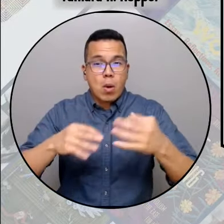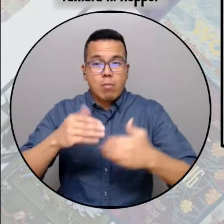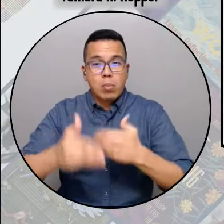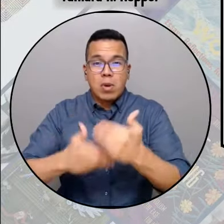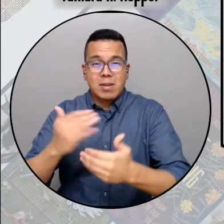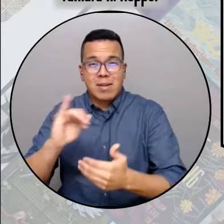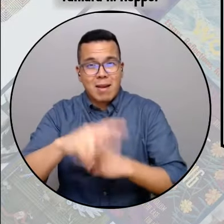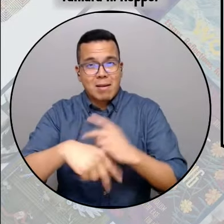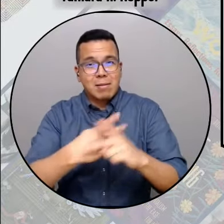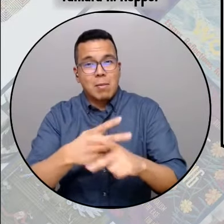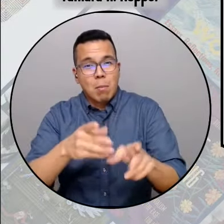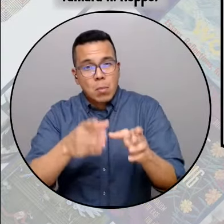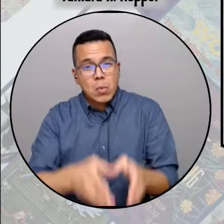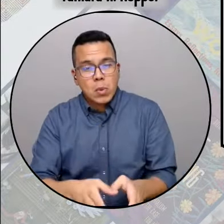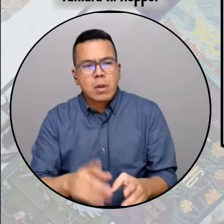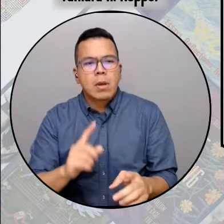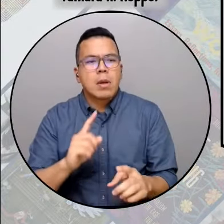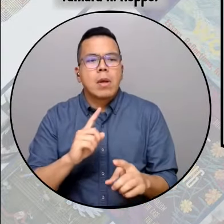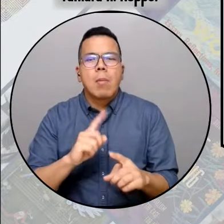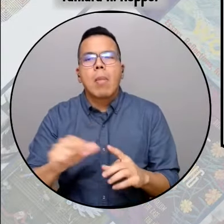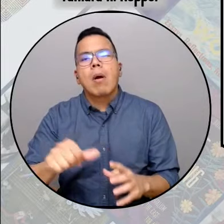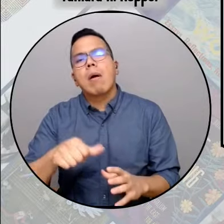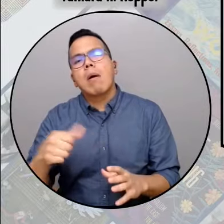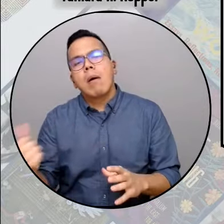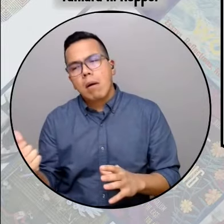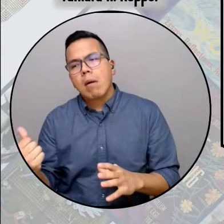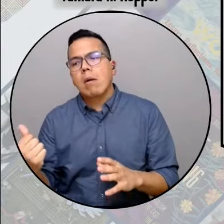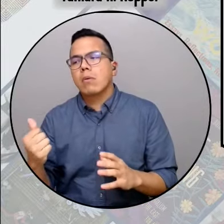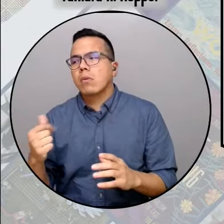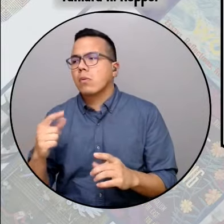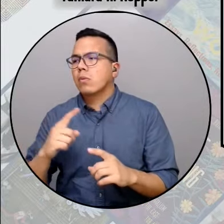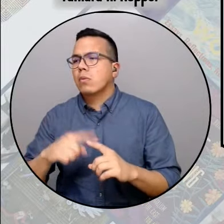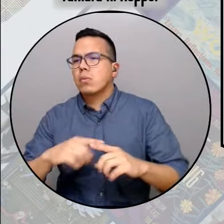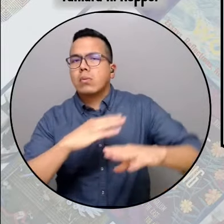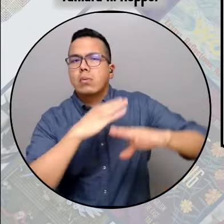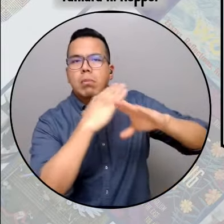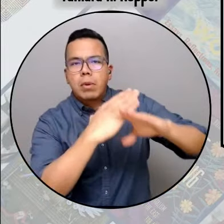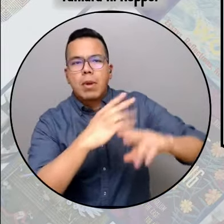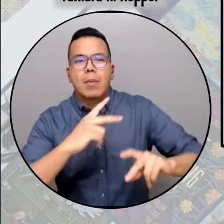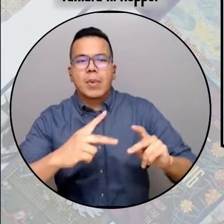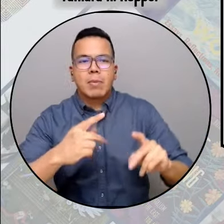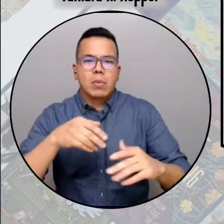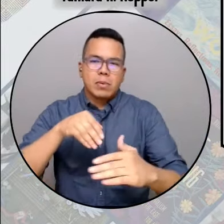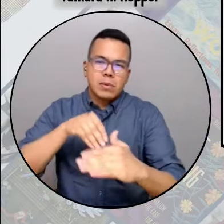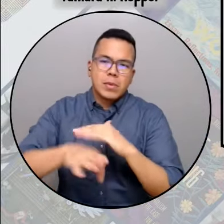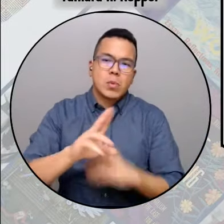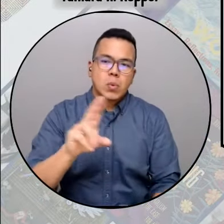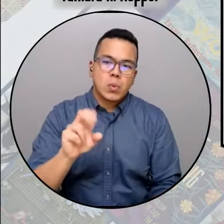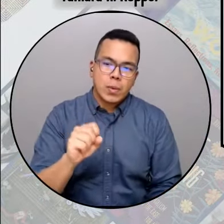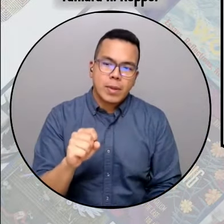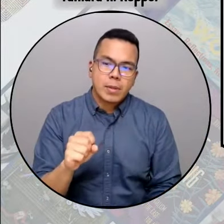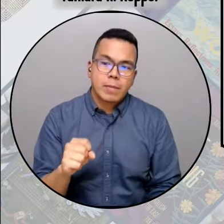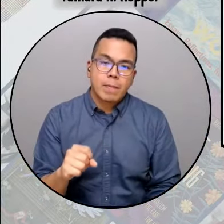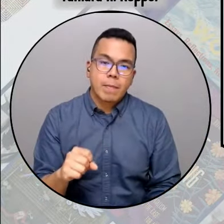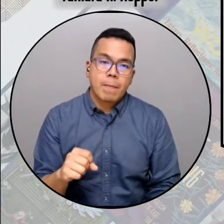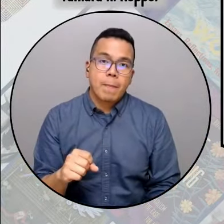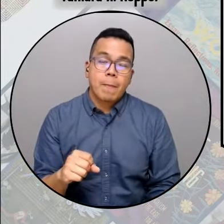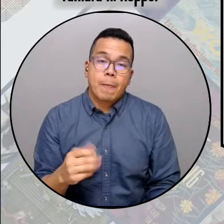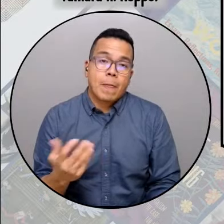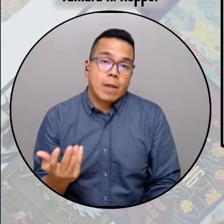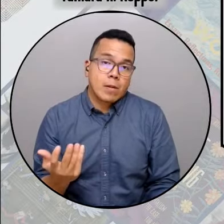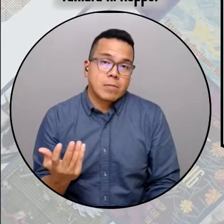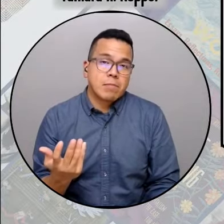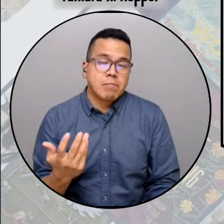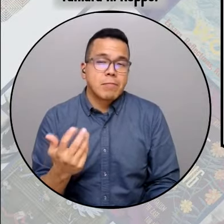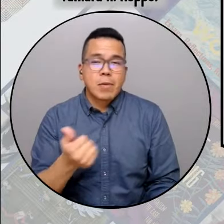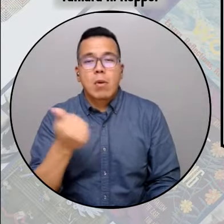of prevent groups from entering the United States that they had previously allowed to enter or that they did not want to enter through other